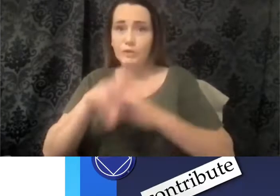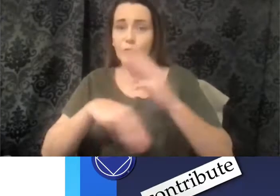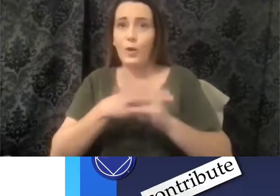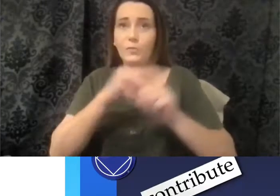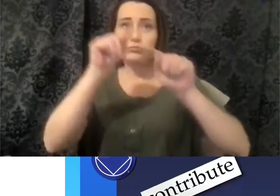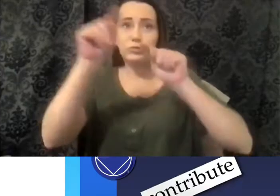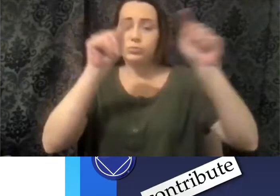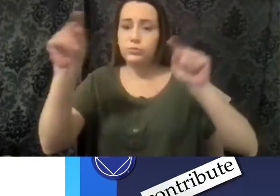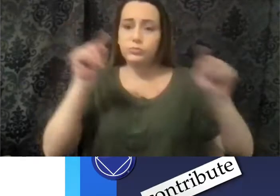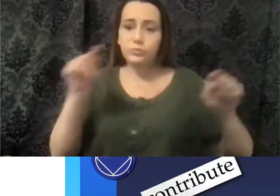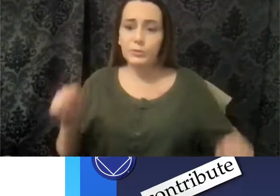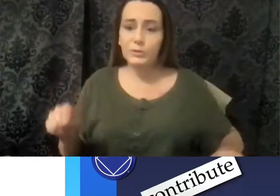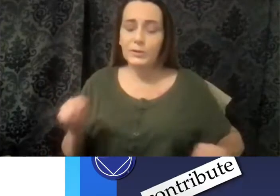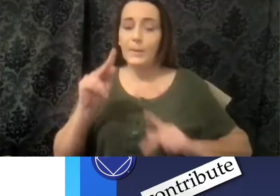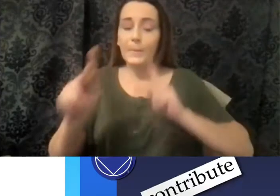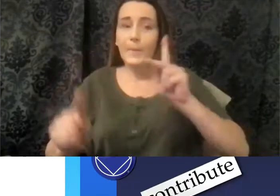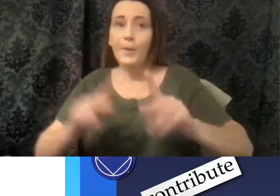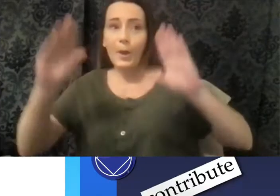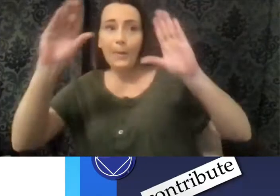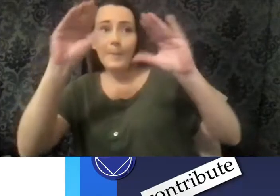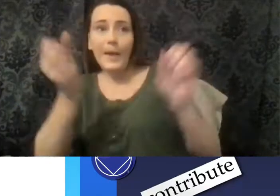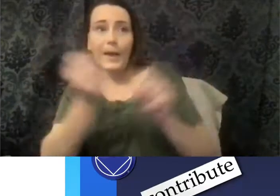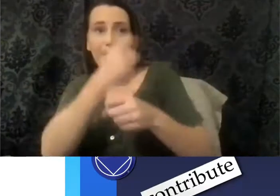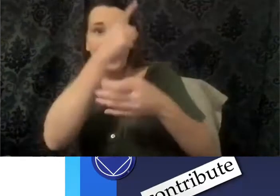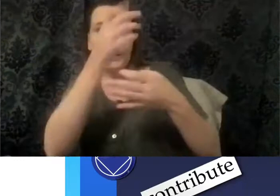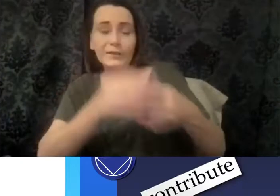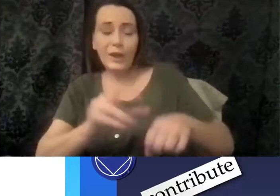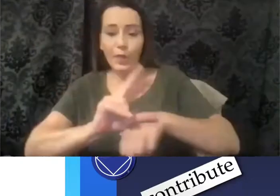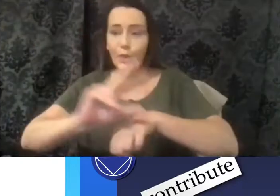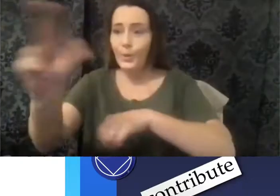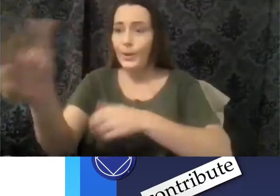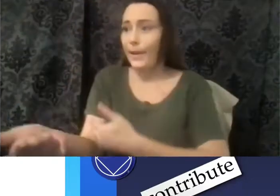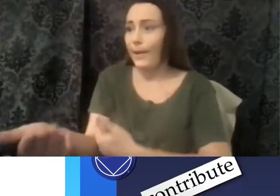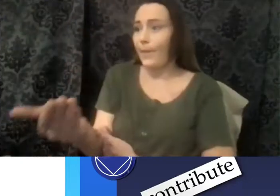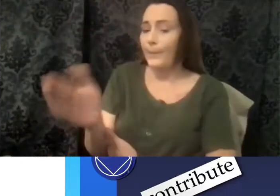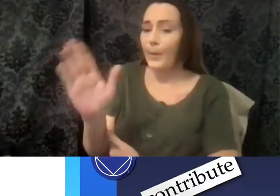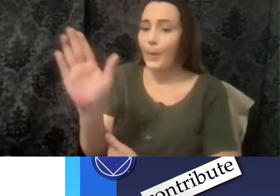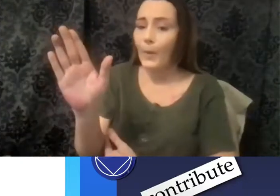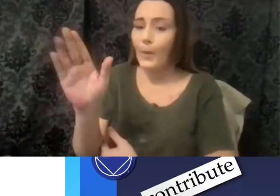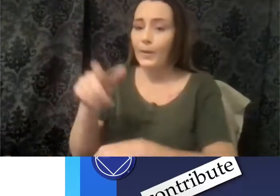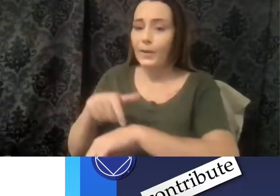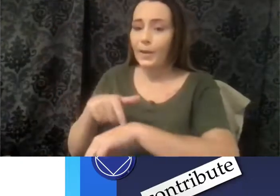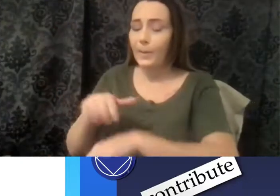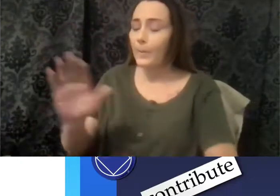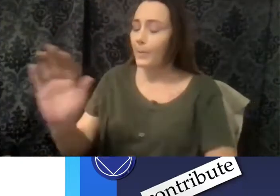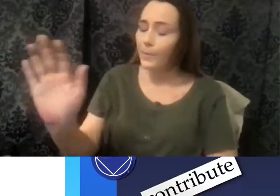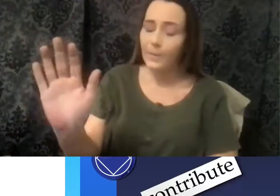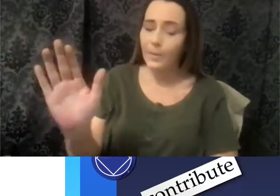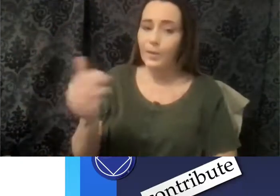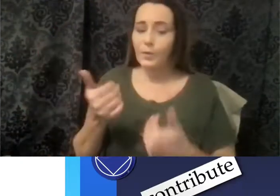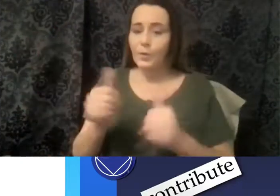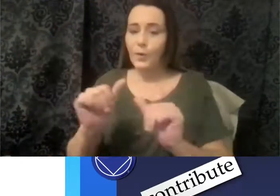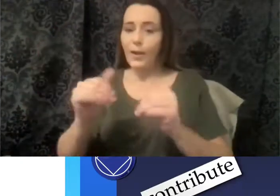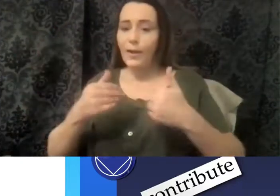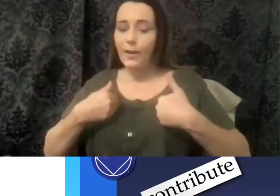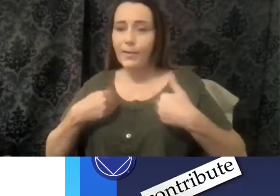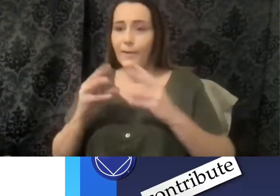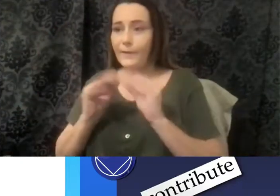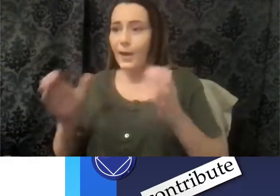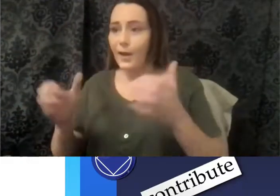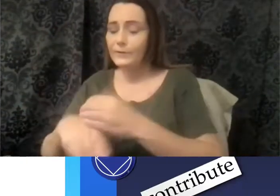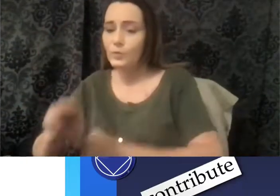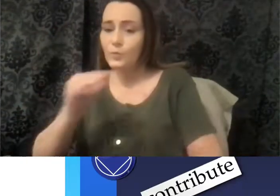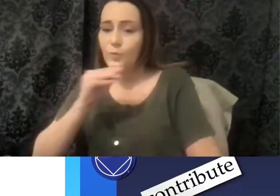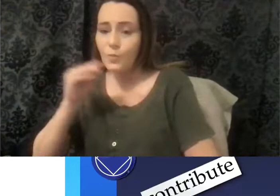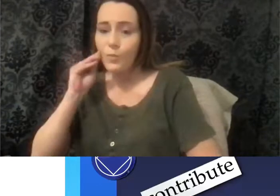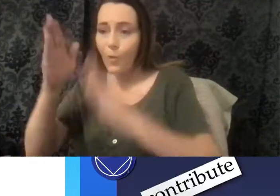were being expected to make decisions at 3 in the morning their time. You know, trying to have a conference from your house, maybe